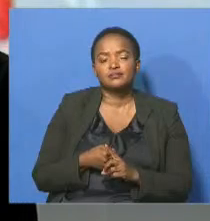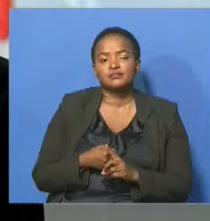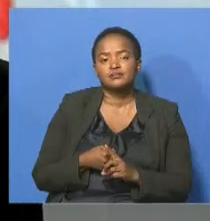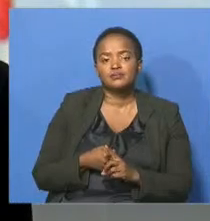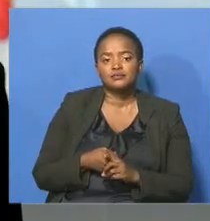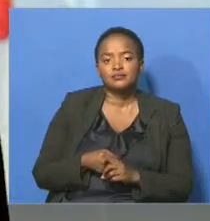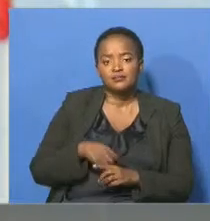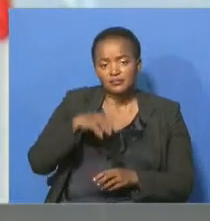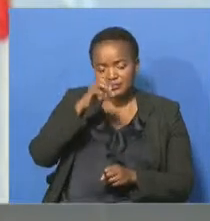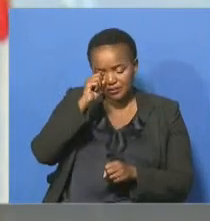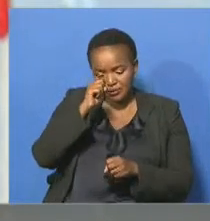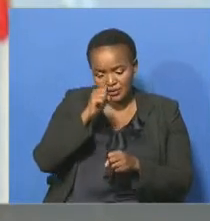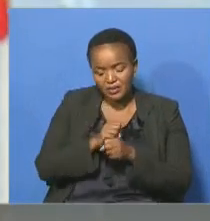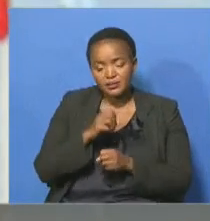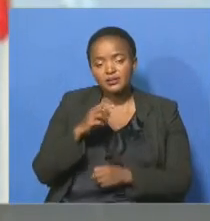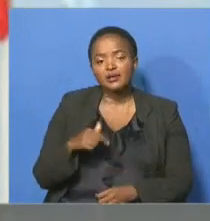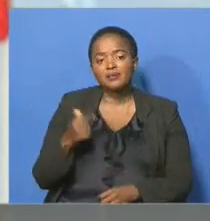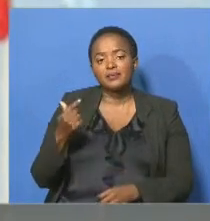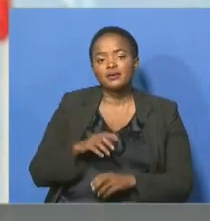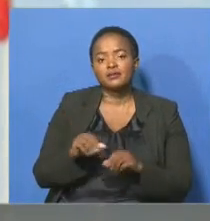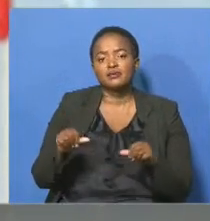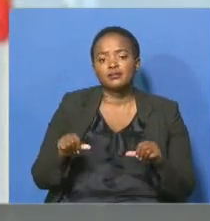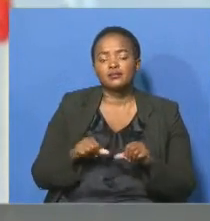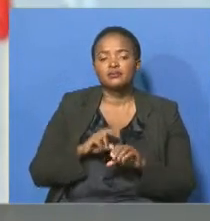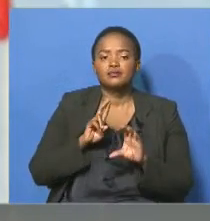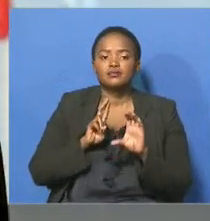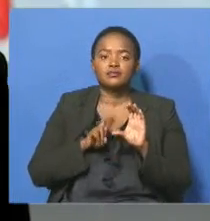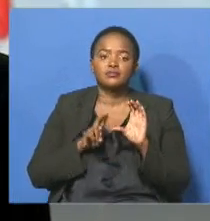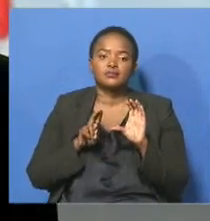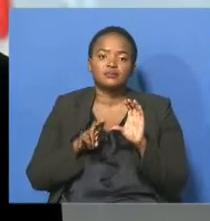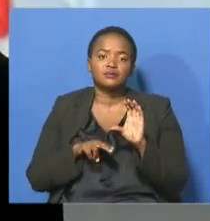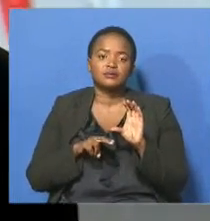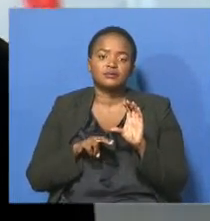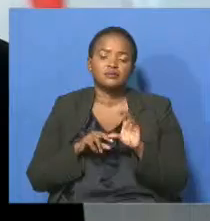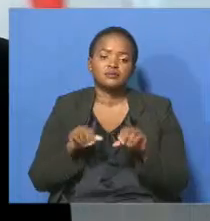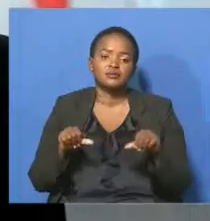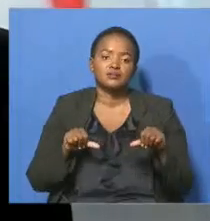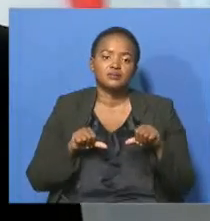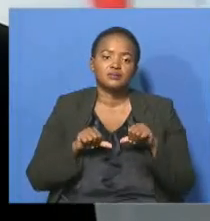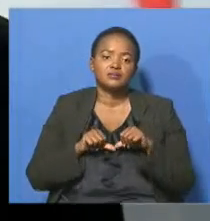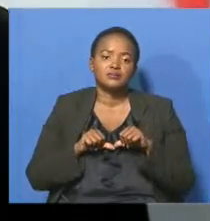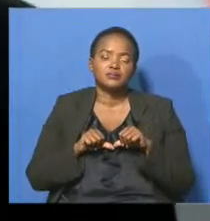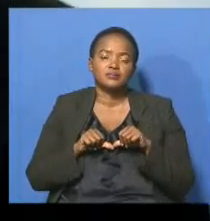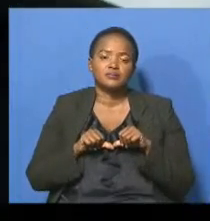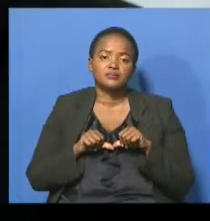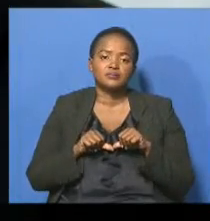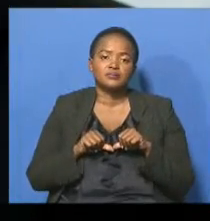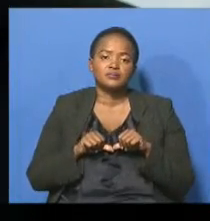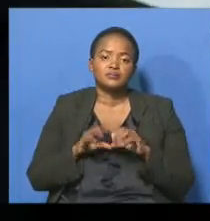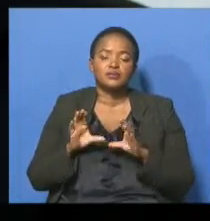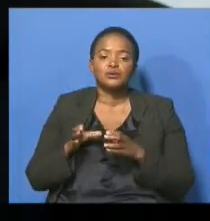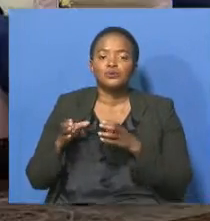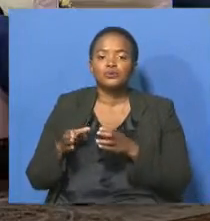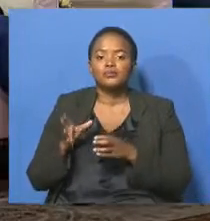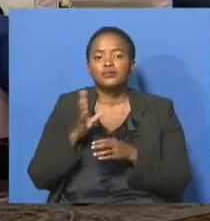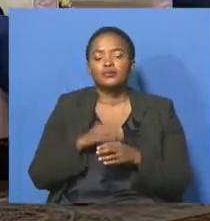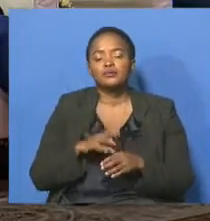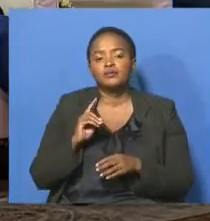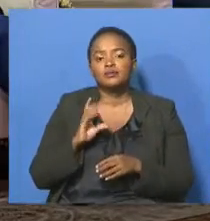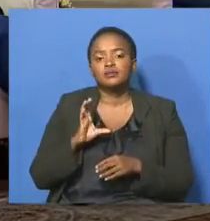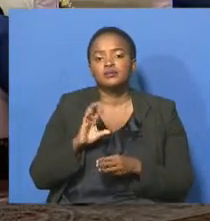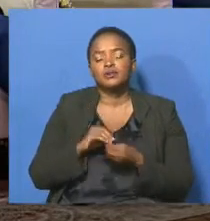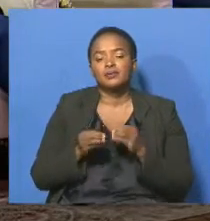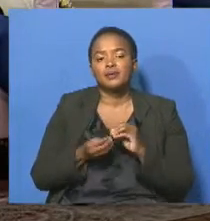Rekwarare ko Thamaga ke le modulasetilo wa station ke le loko la committee ya district number